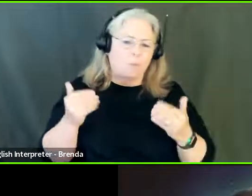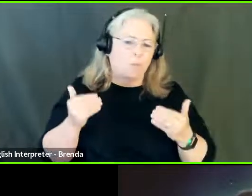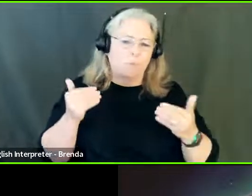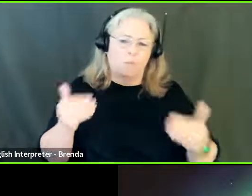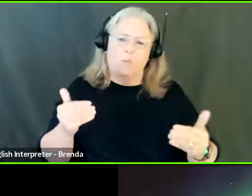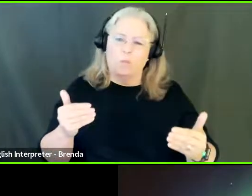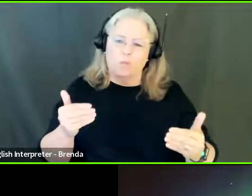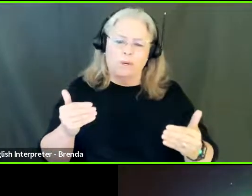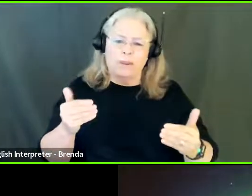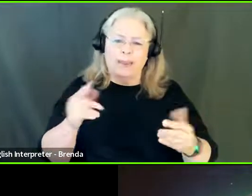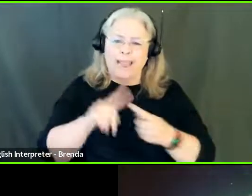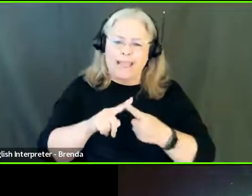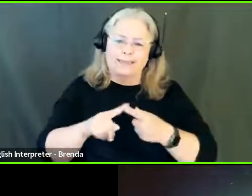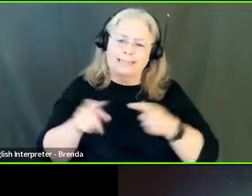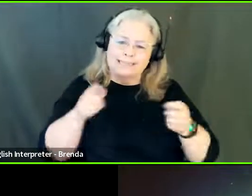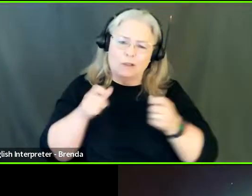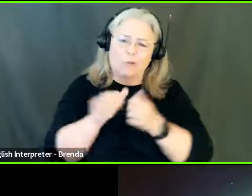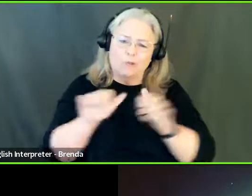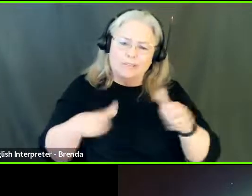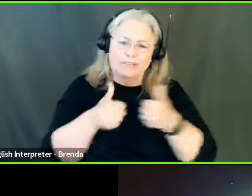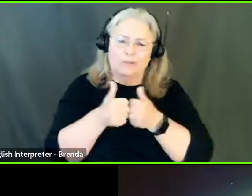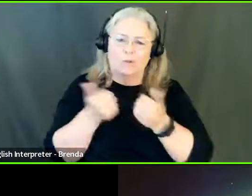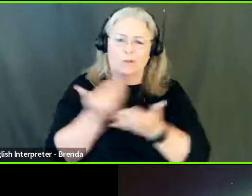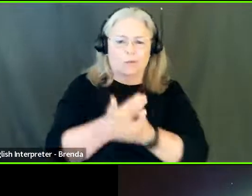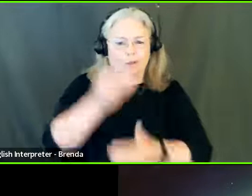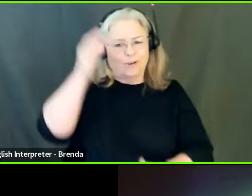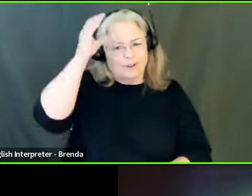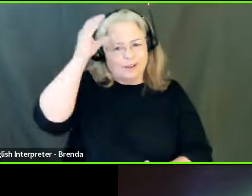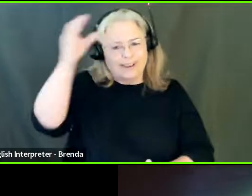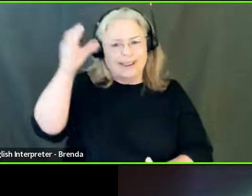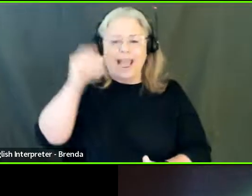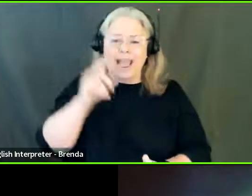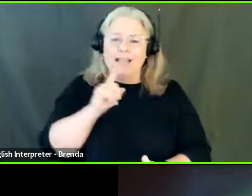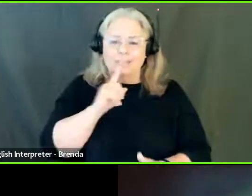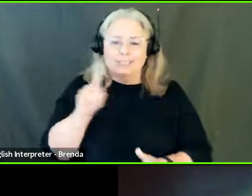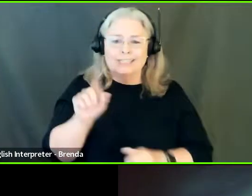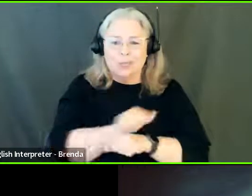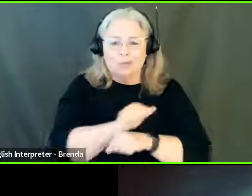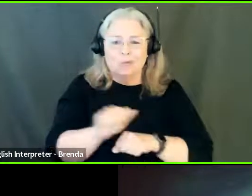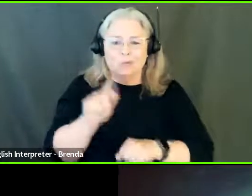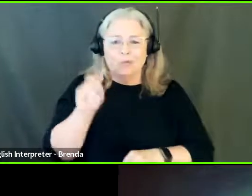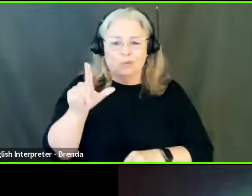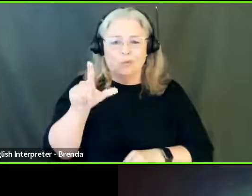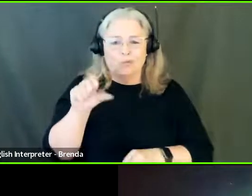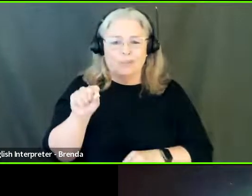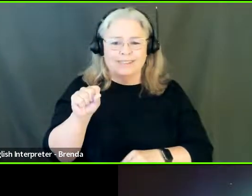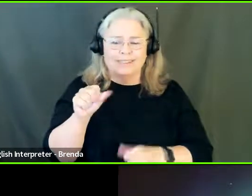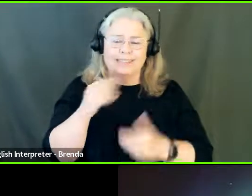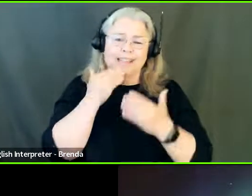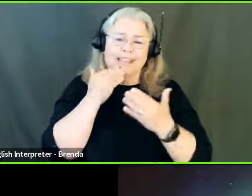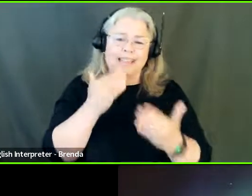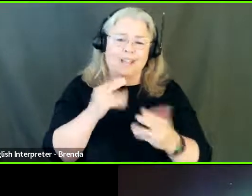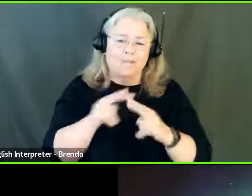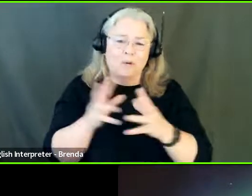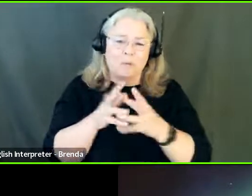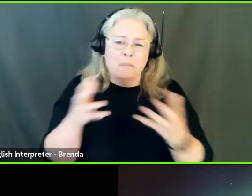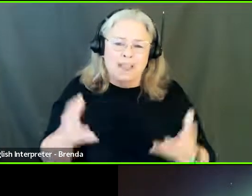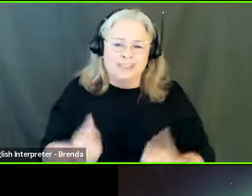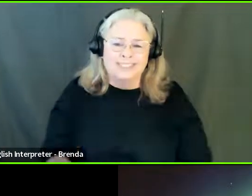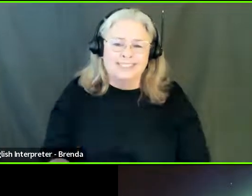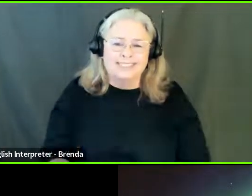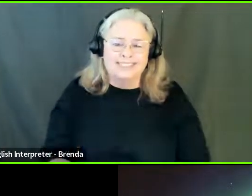tackle challenges with new conceptual and literal tools in our back pockets. So thank you very much.